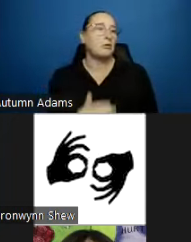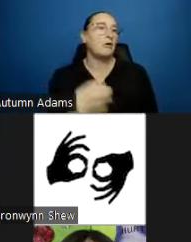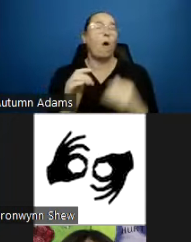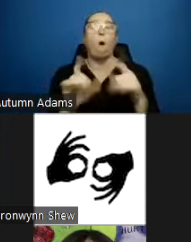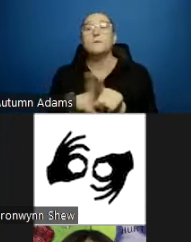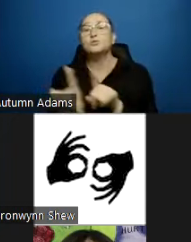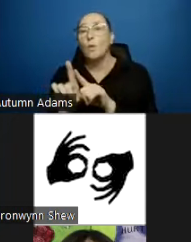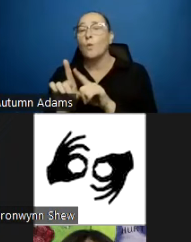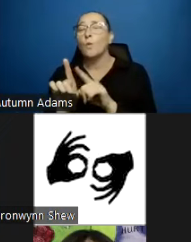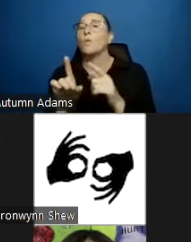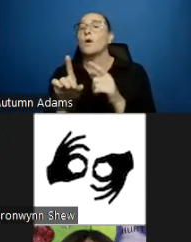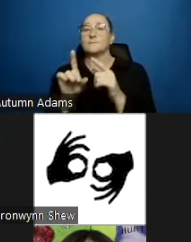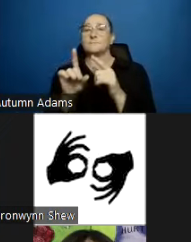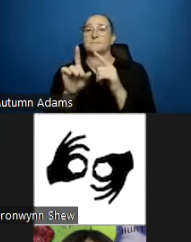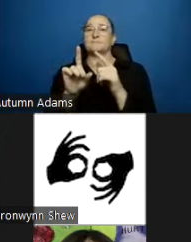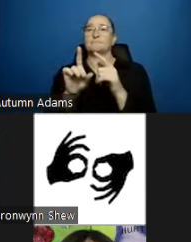also